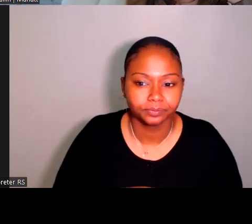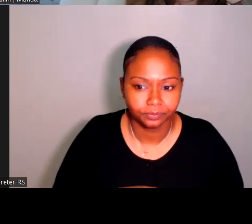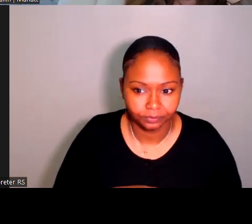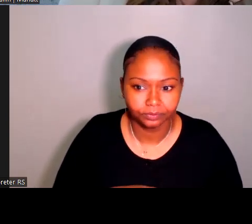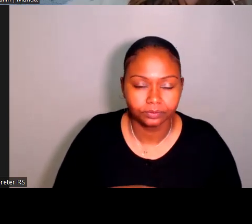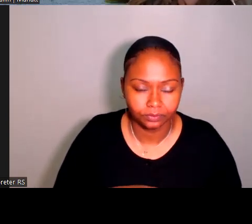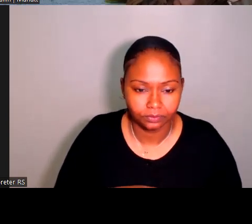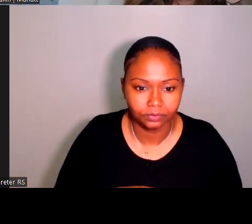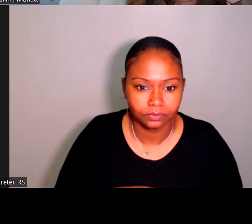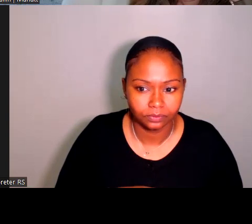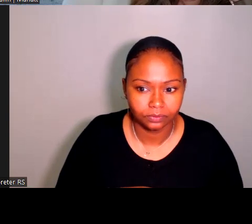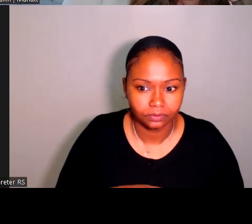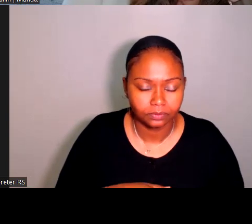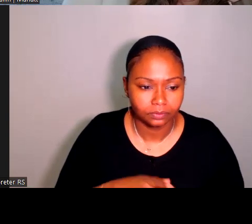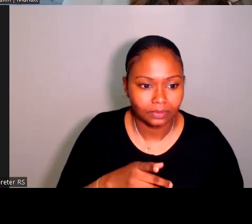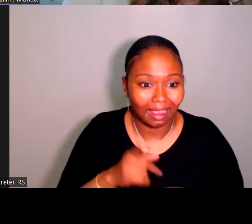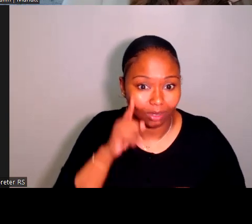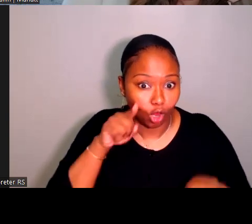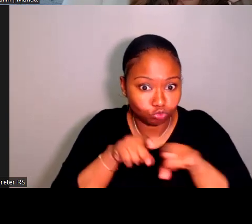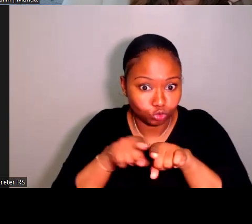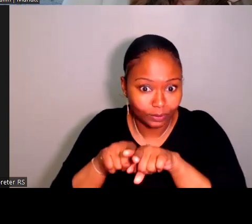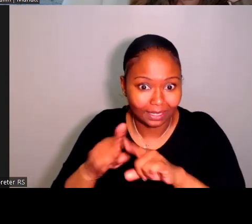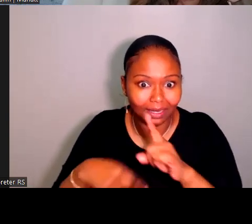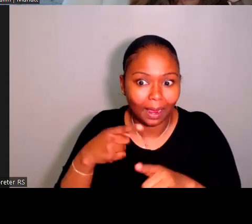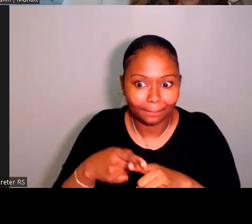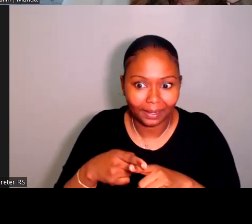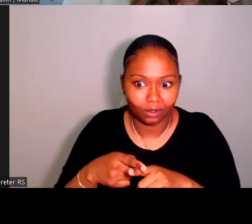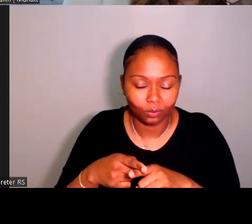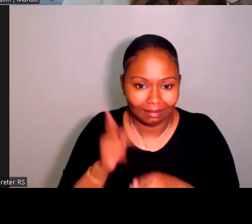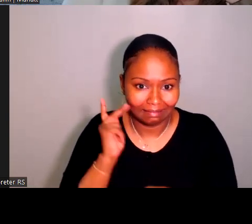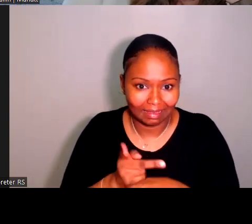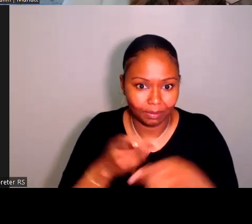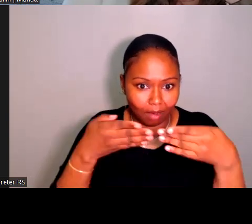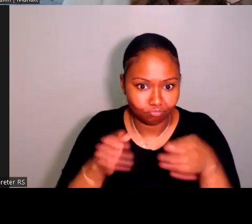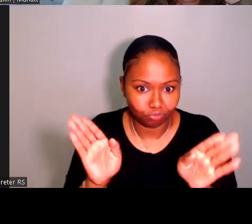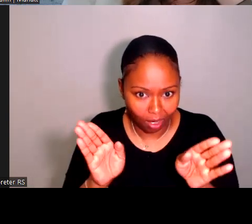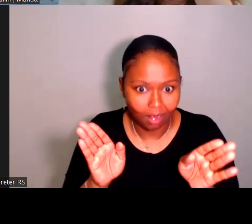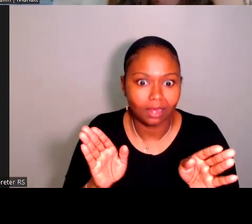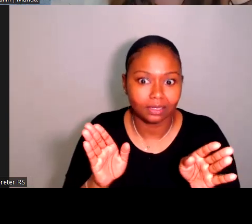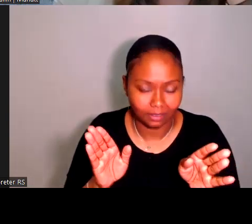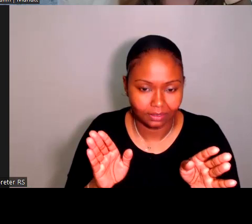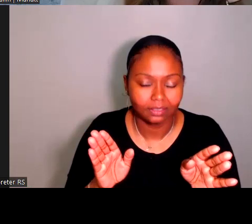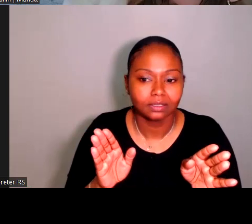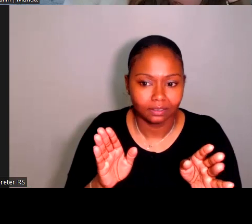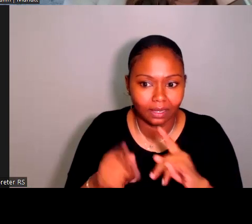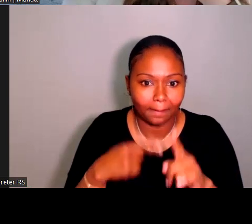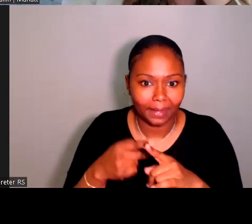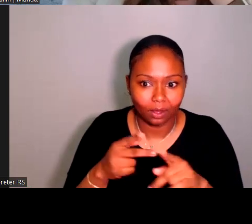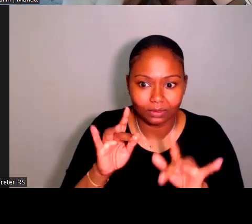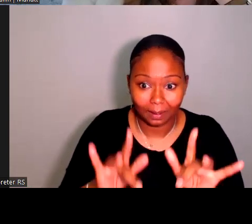some agreement around keeping the parameters broad around what constitutes compassionate care, because it's not just 1 or 2 situations. Karen, I see you've raised your